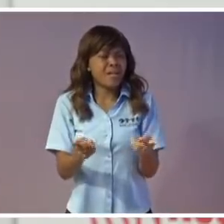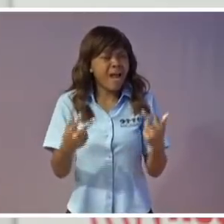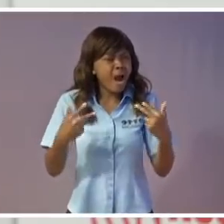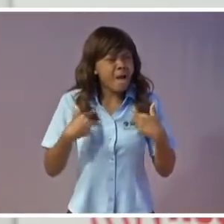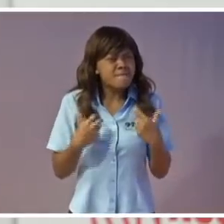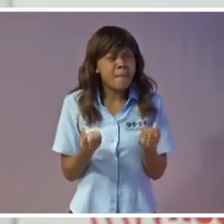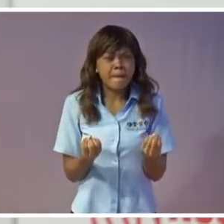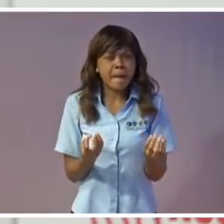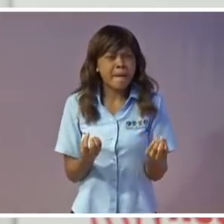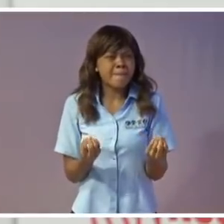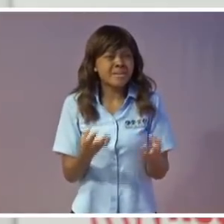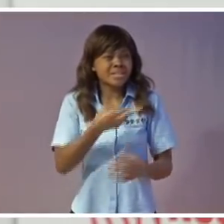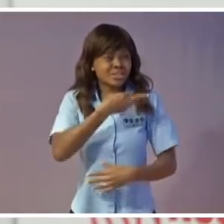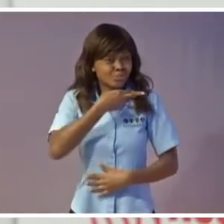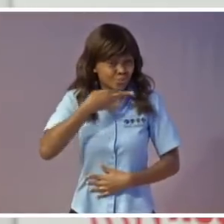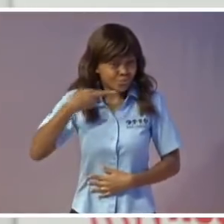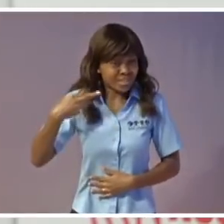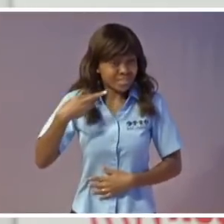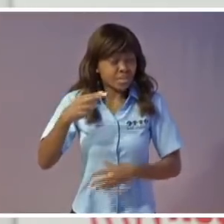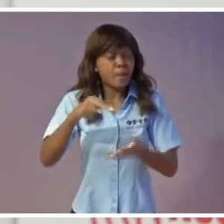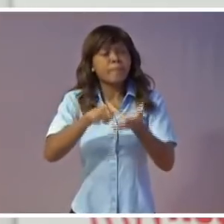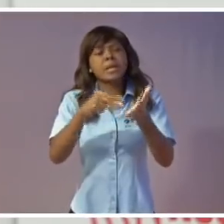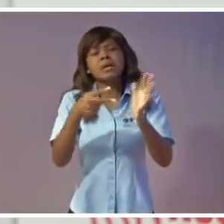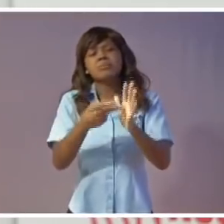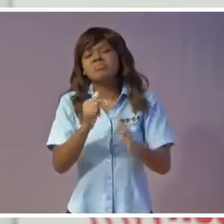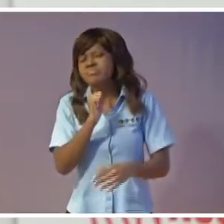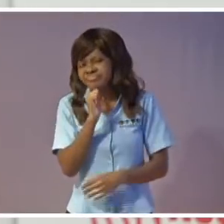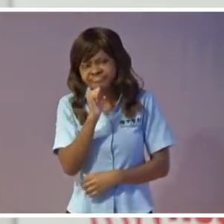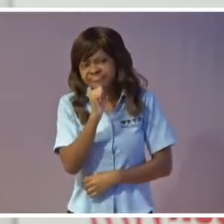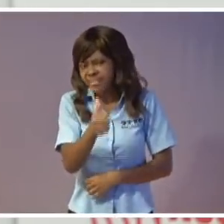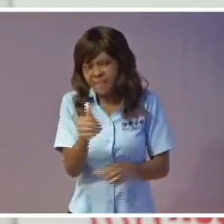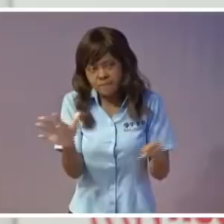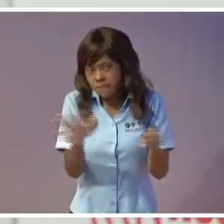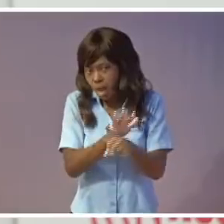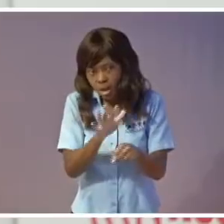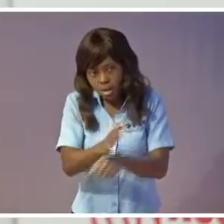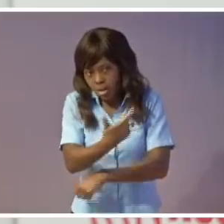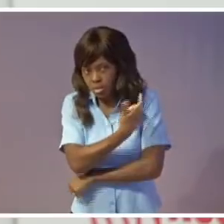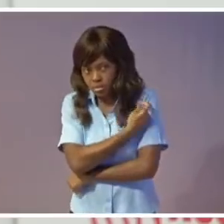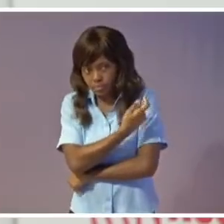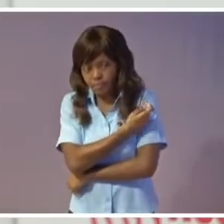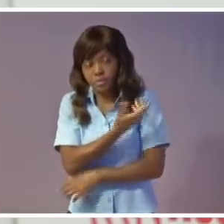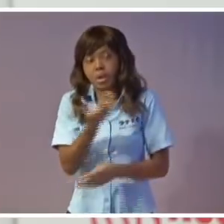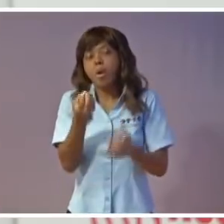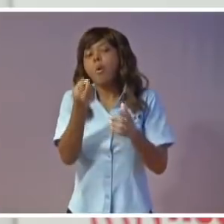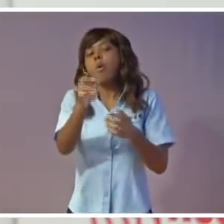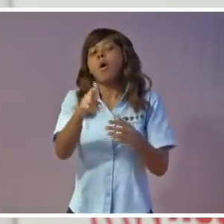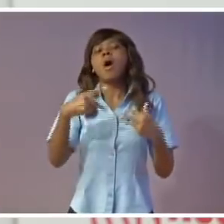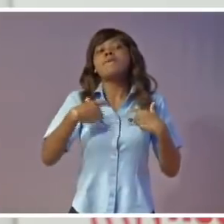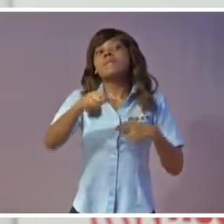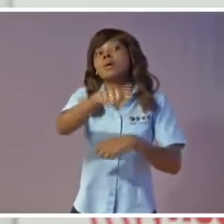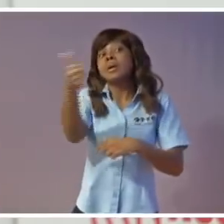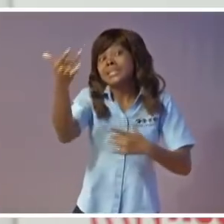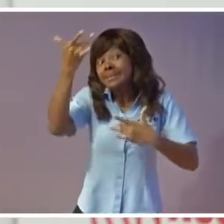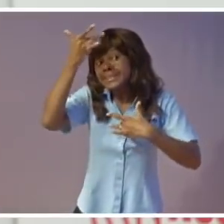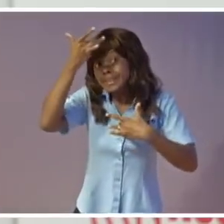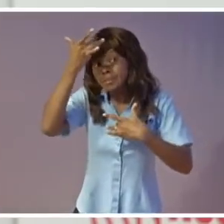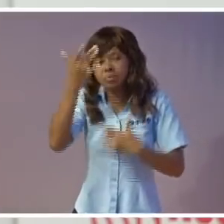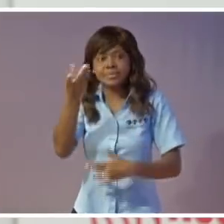fully vaccinated. They have coexisting medical conditions such as diabetes, asthma, cancers,